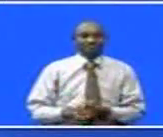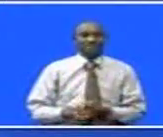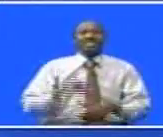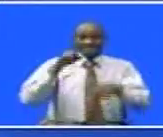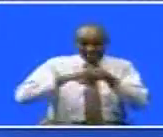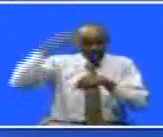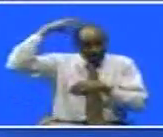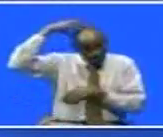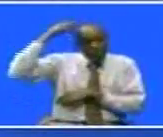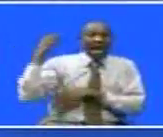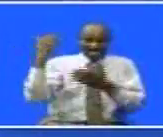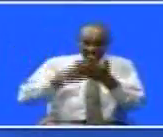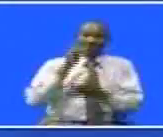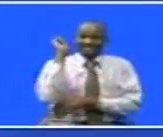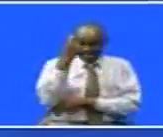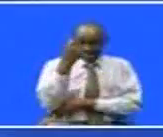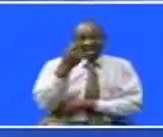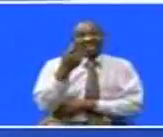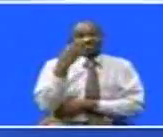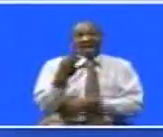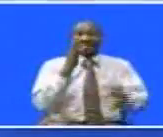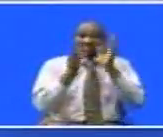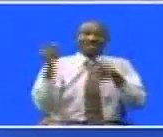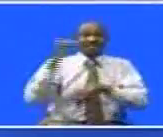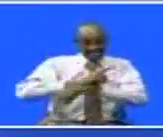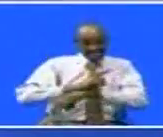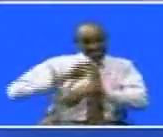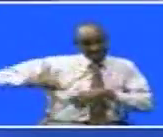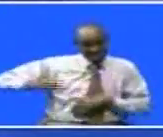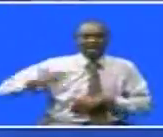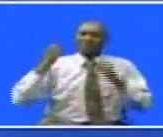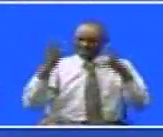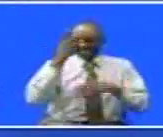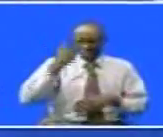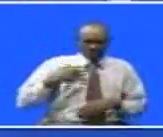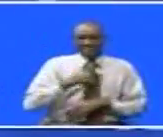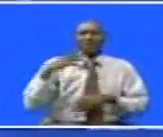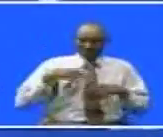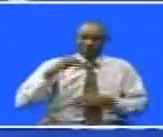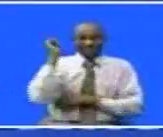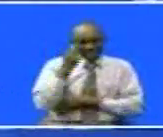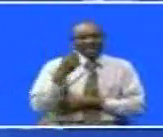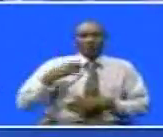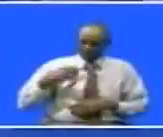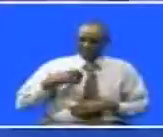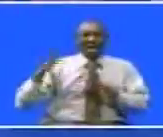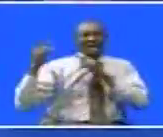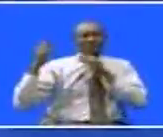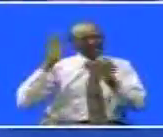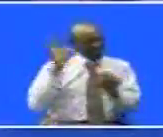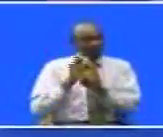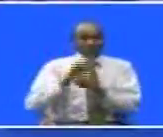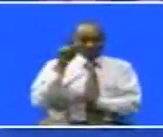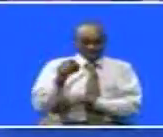When Pope Francis arrives in Kenya in exactly 33 days, millions of Catholic faithful in Kenya will be pregnant with the